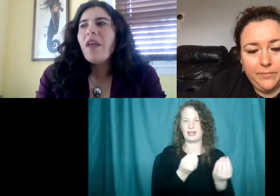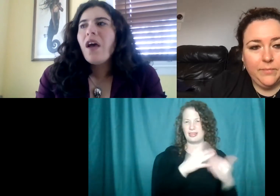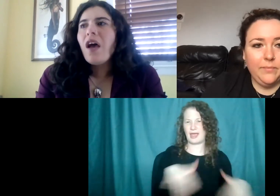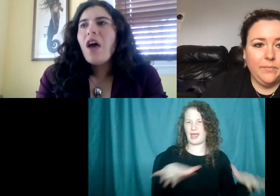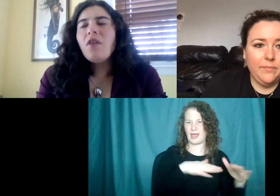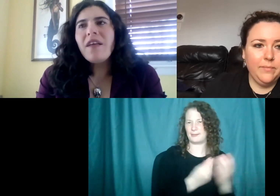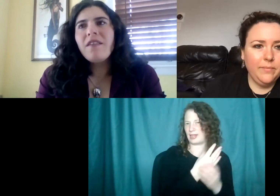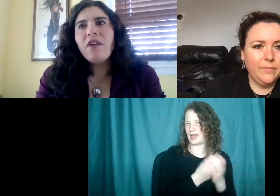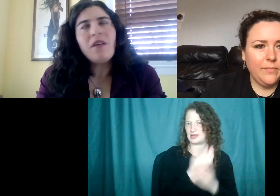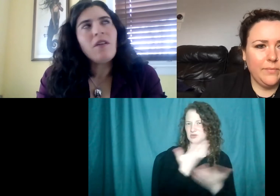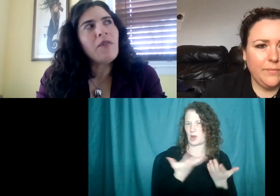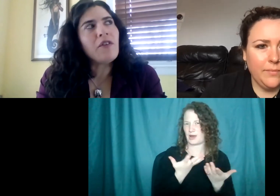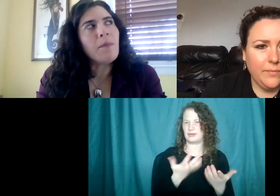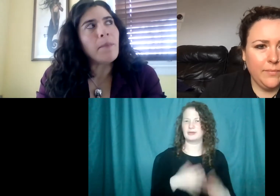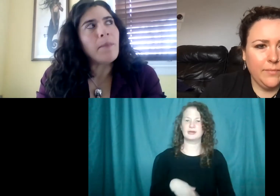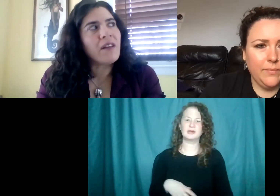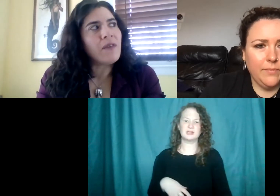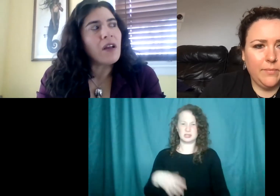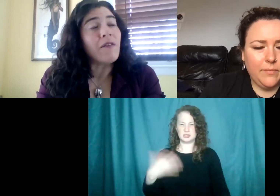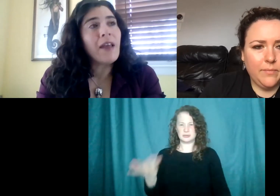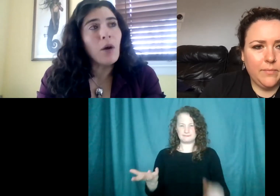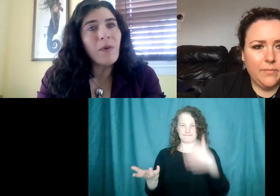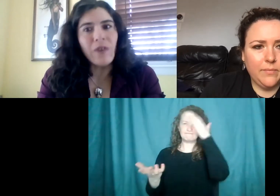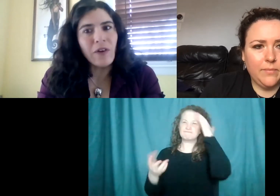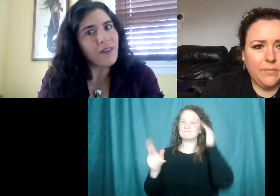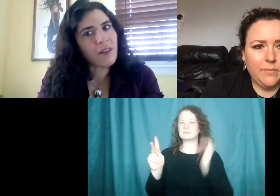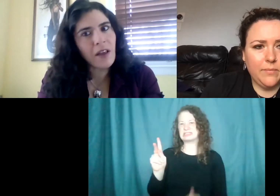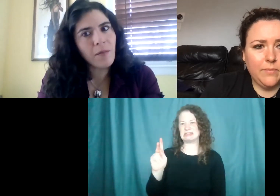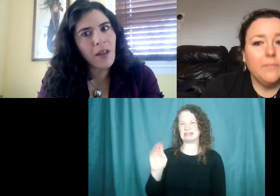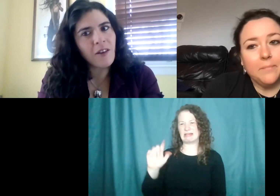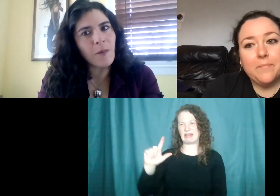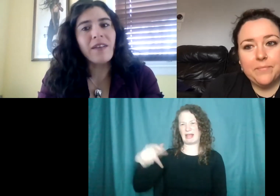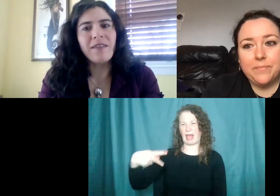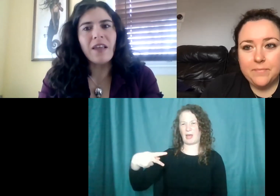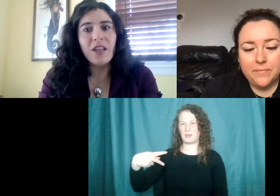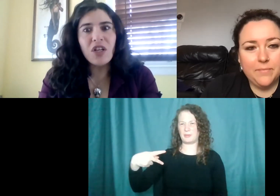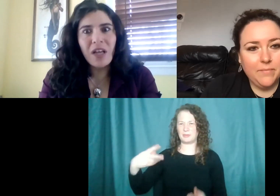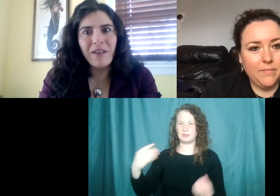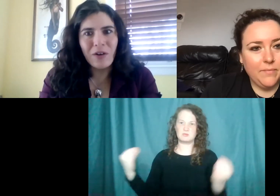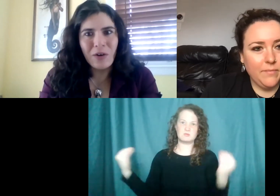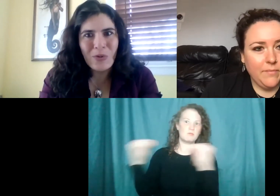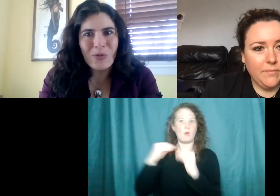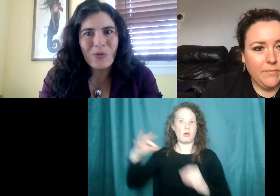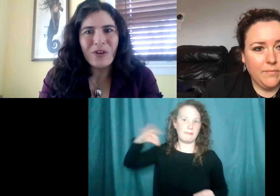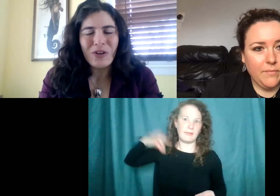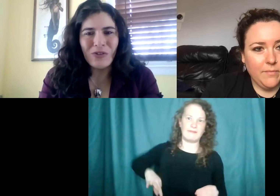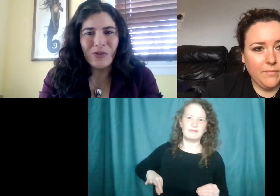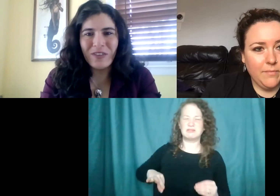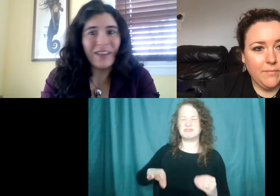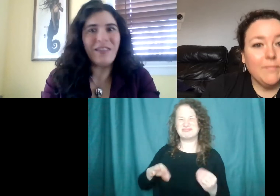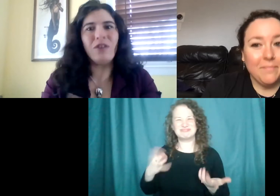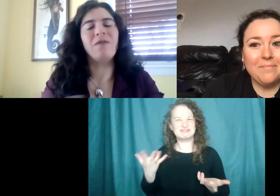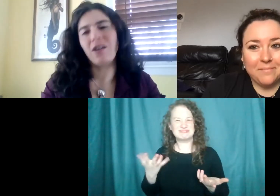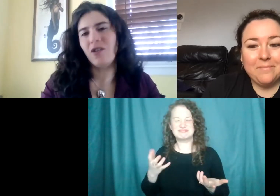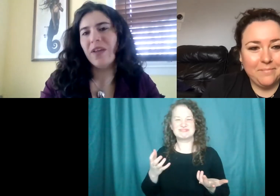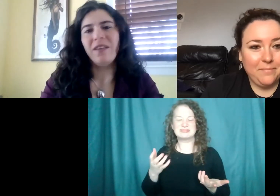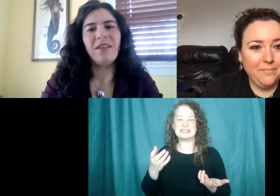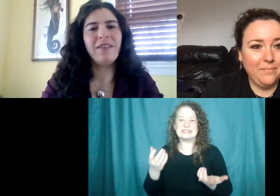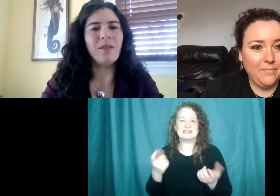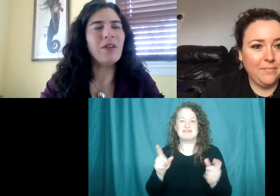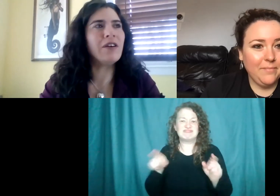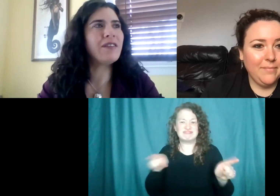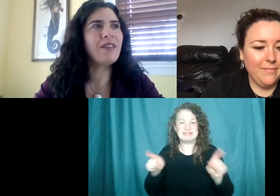I don't necessarily know if there's a big benefit of kelp versus land plants, because they each have their own use in their